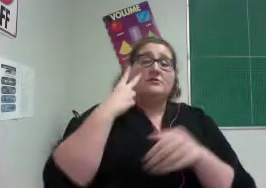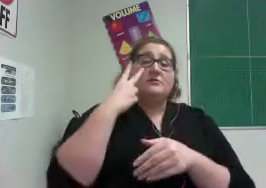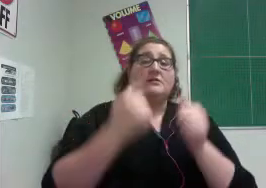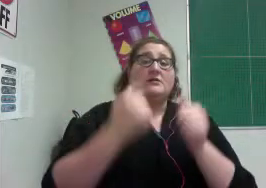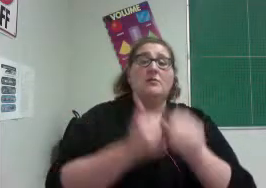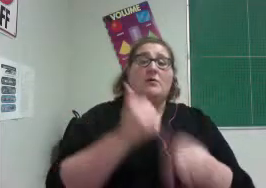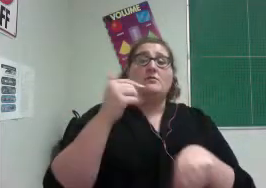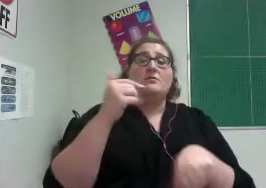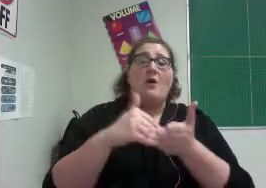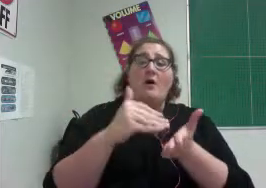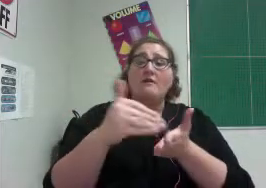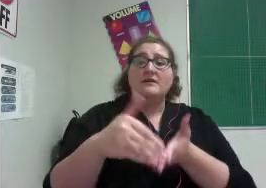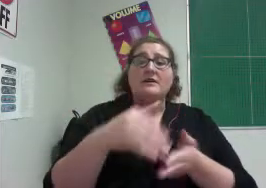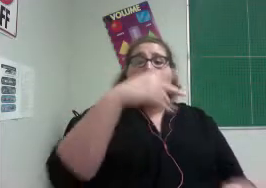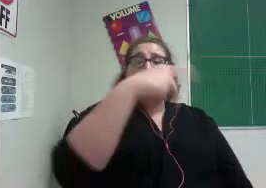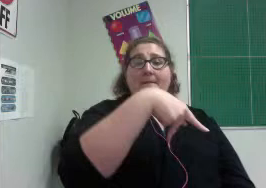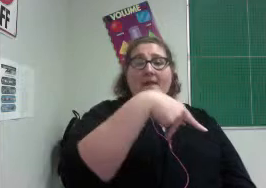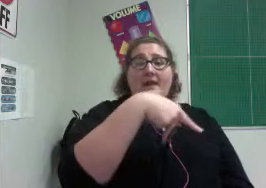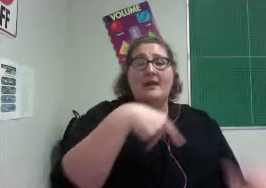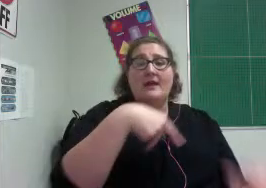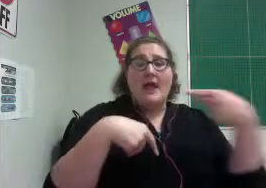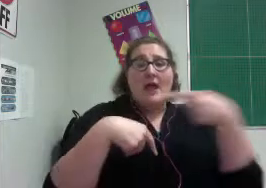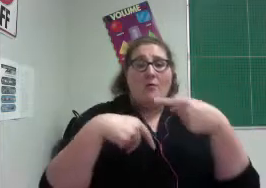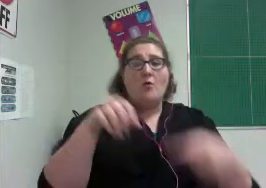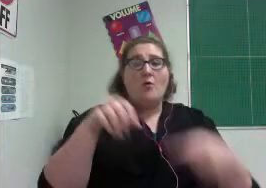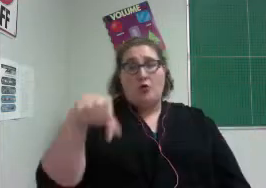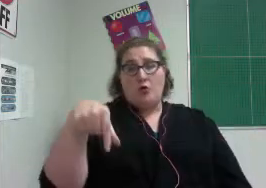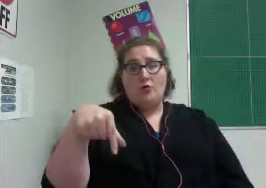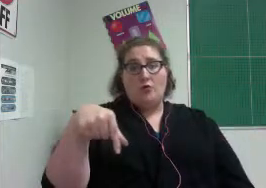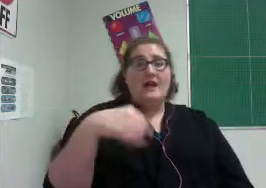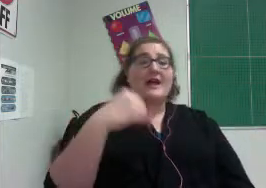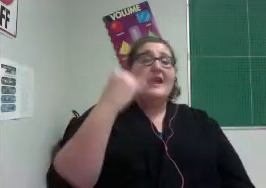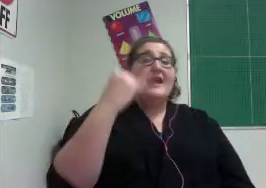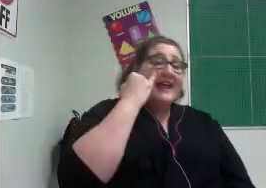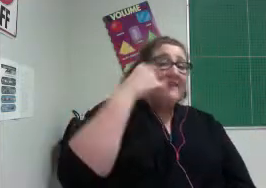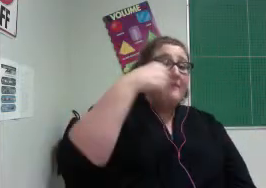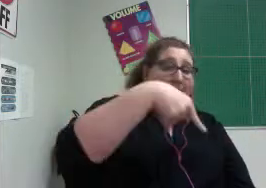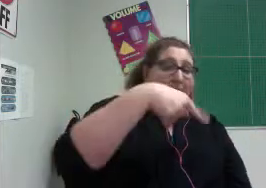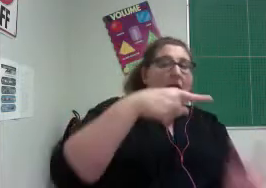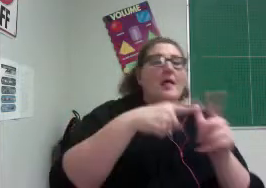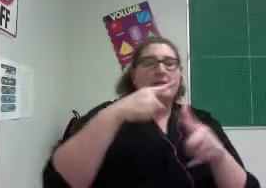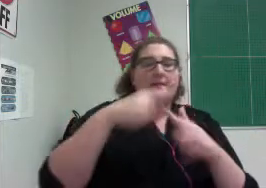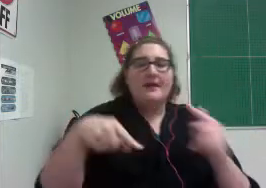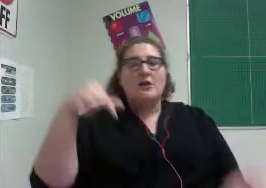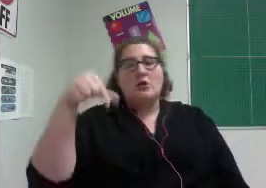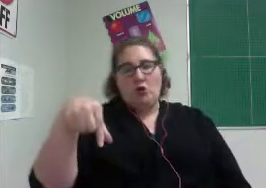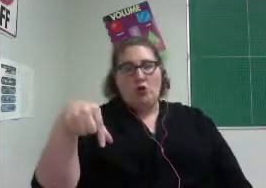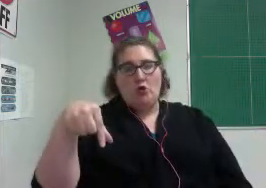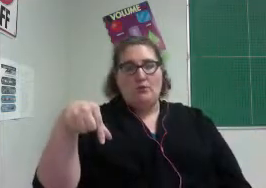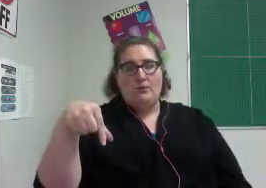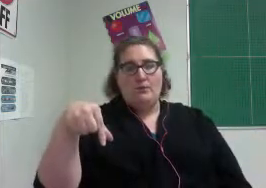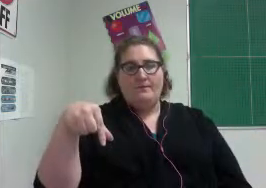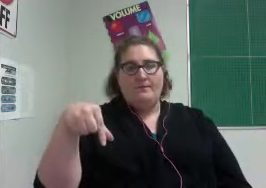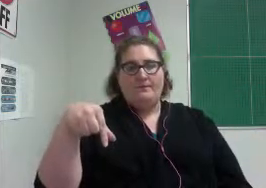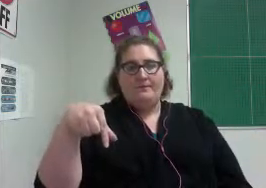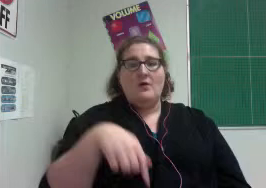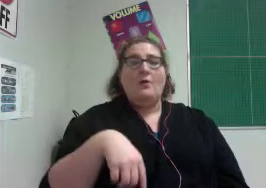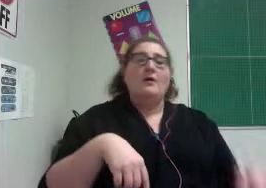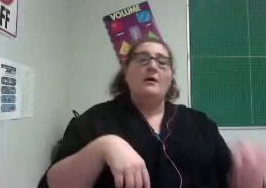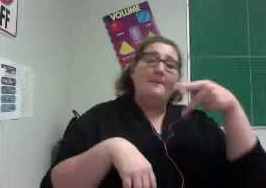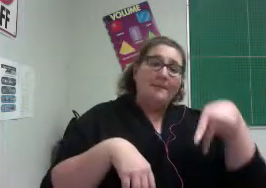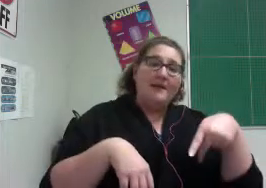most often, is P arrow Q, and it's read if P, then Q. Or